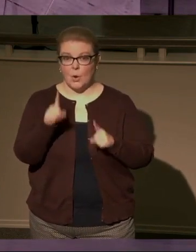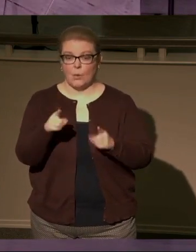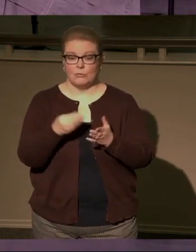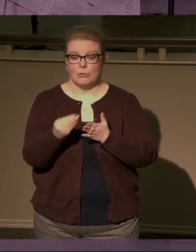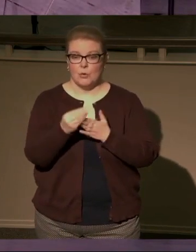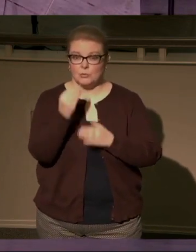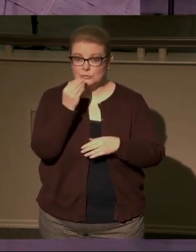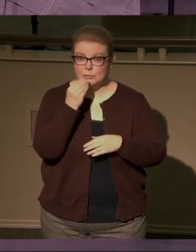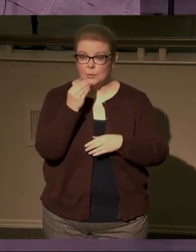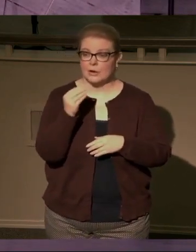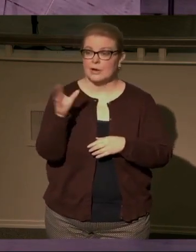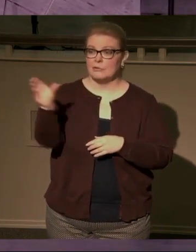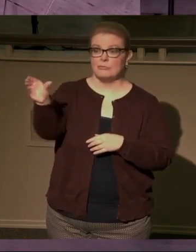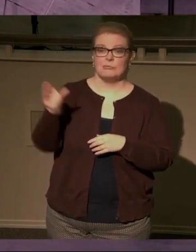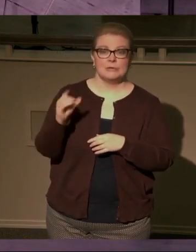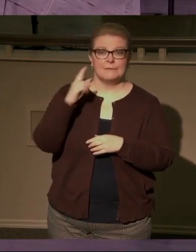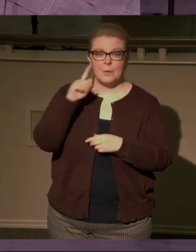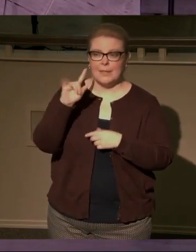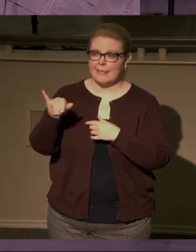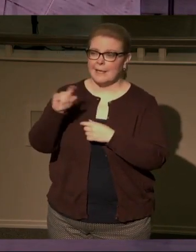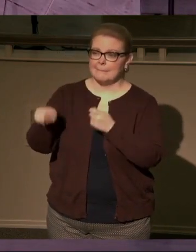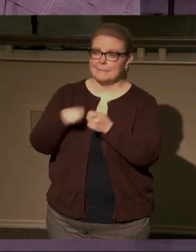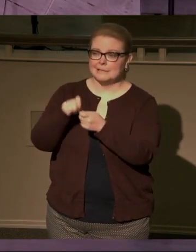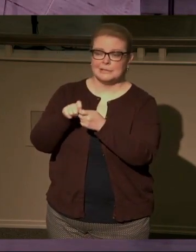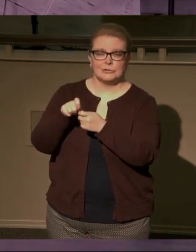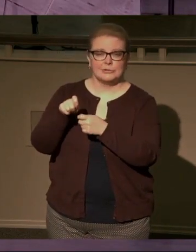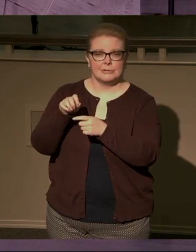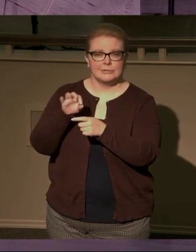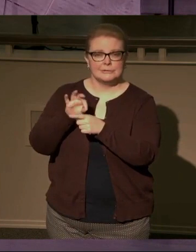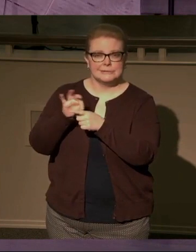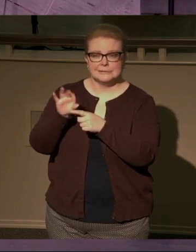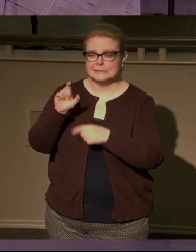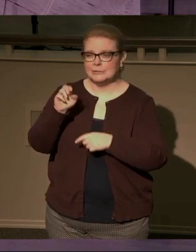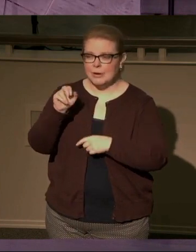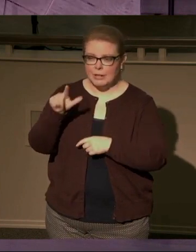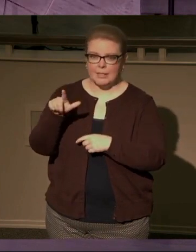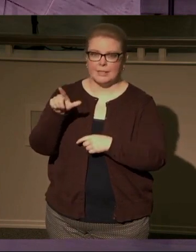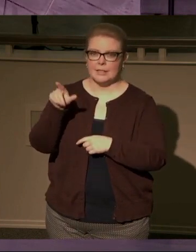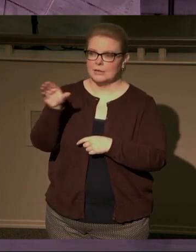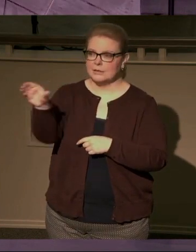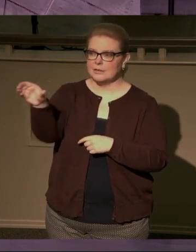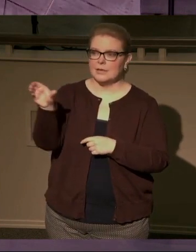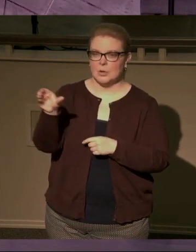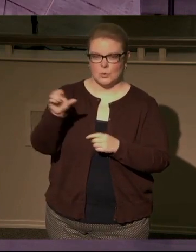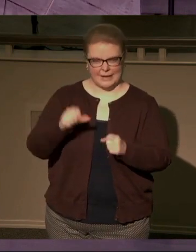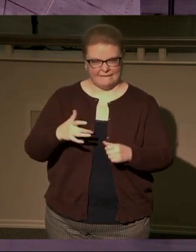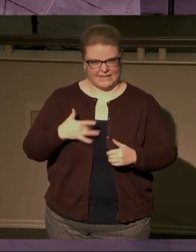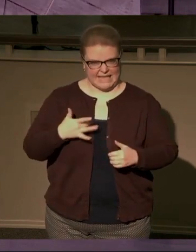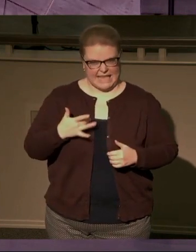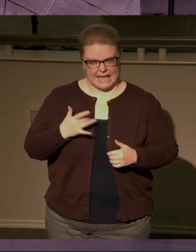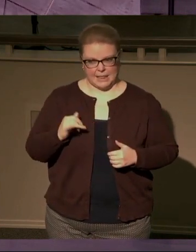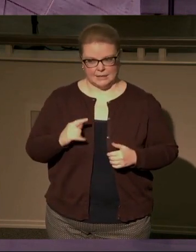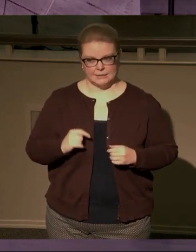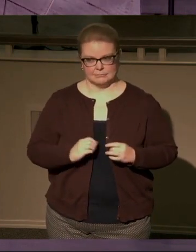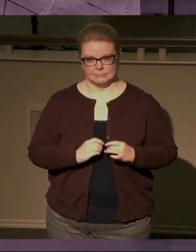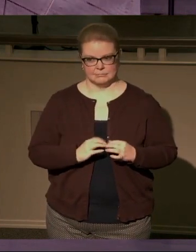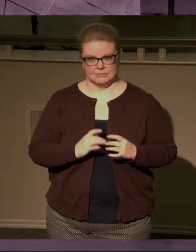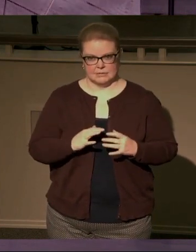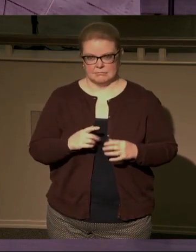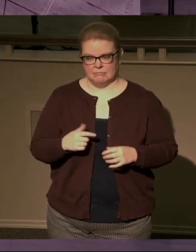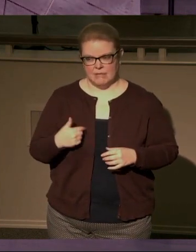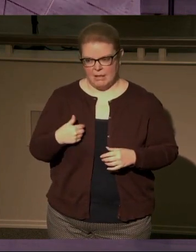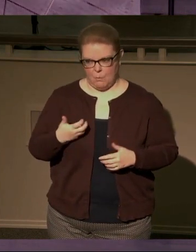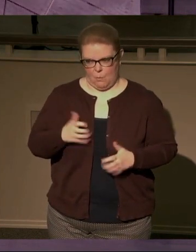you're reaching for the Cheerios and you can feel them begin to start. They don't want